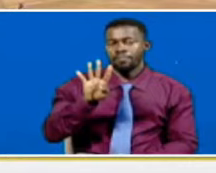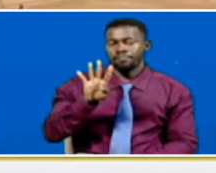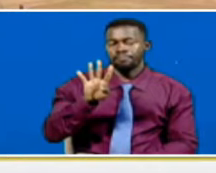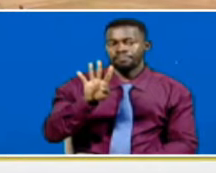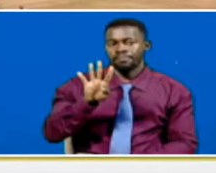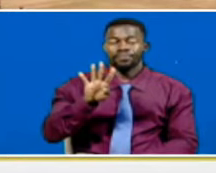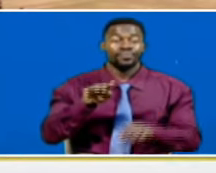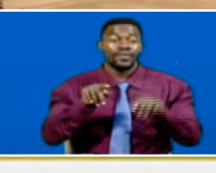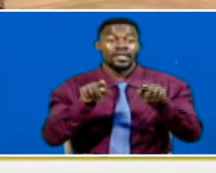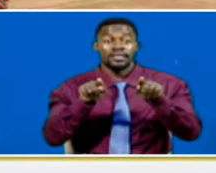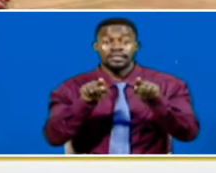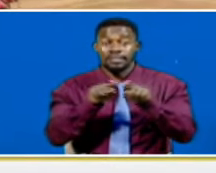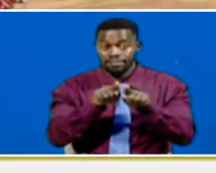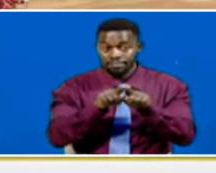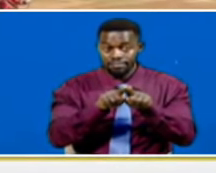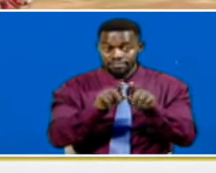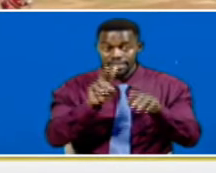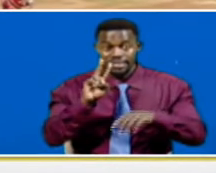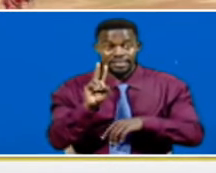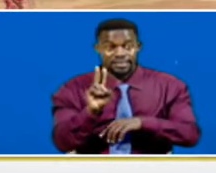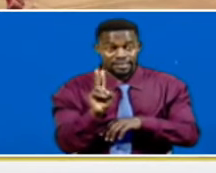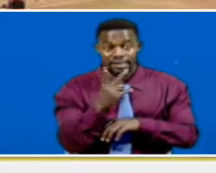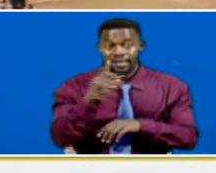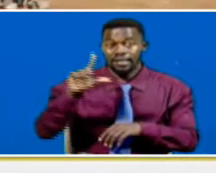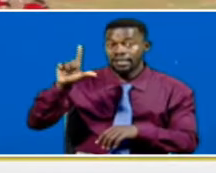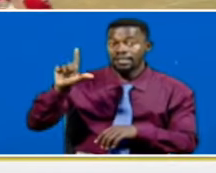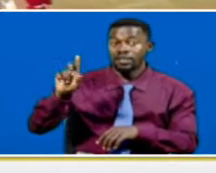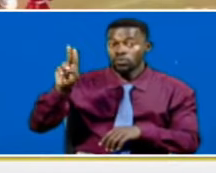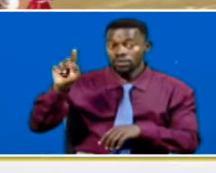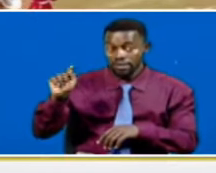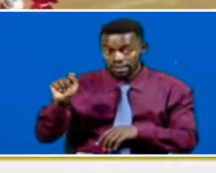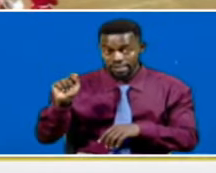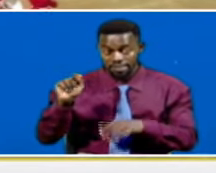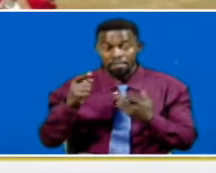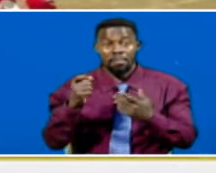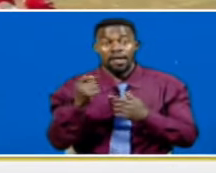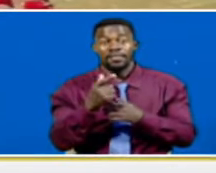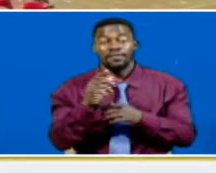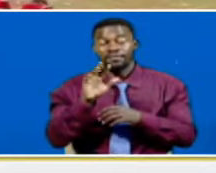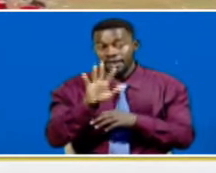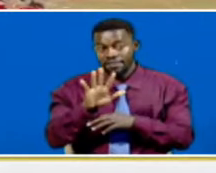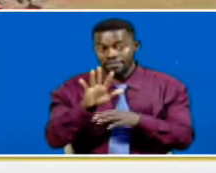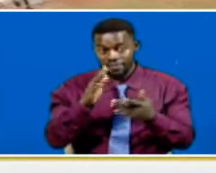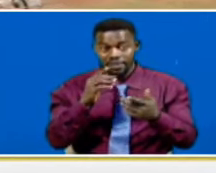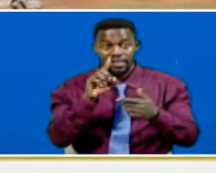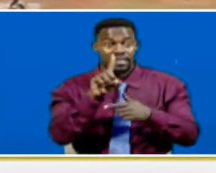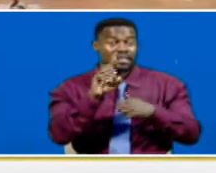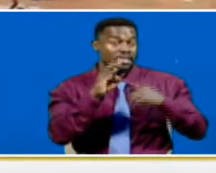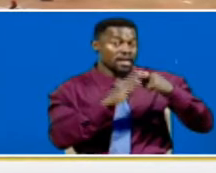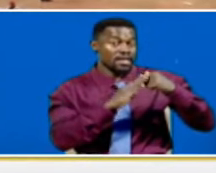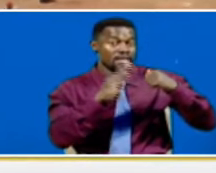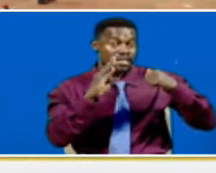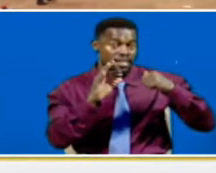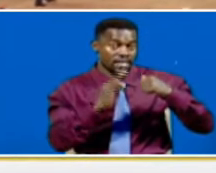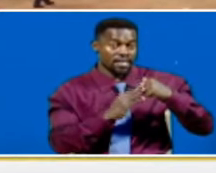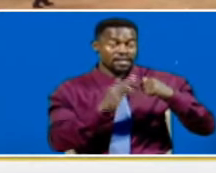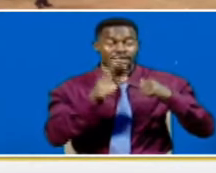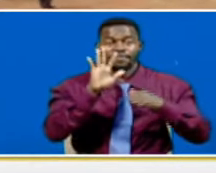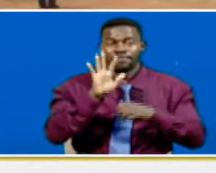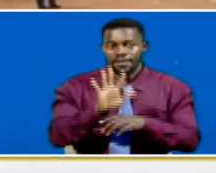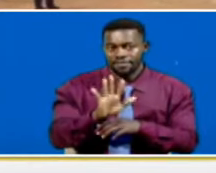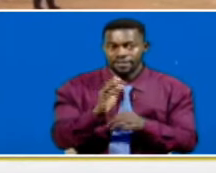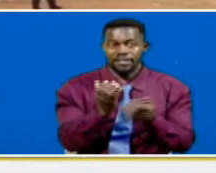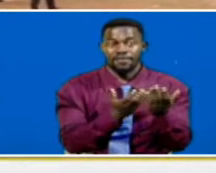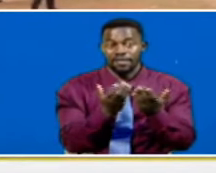1984, and was commissioned as the second lieutenant on May 6, 1985, serving in the Kenya Air Force. He